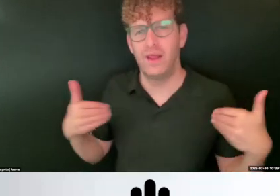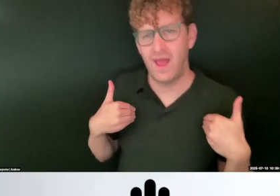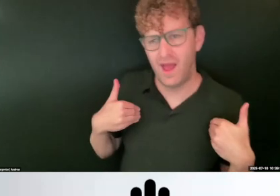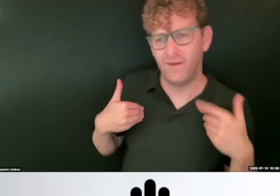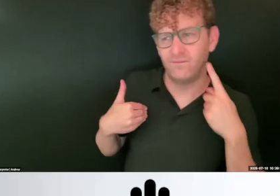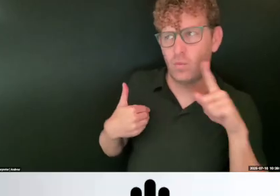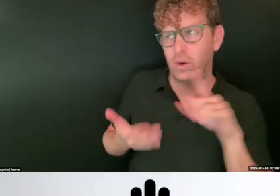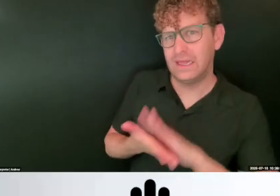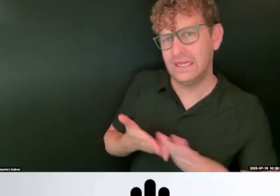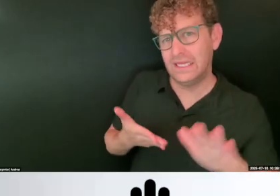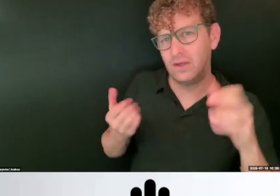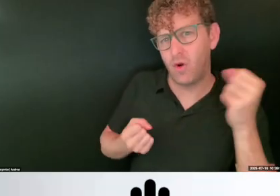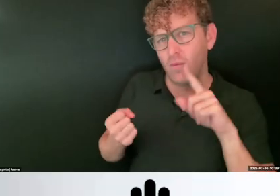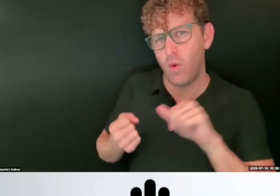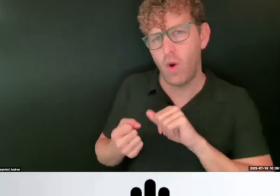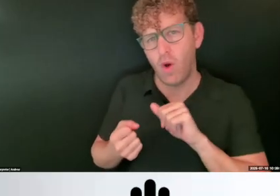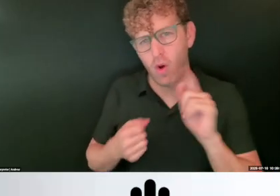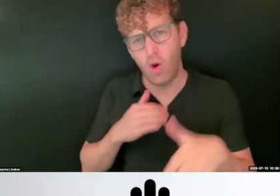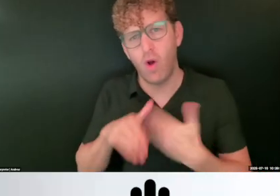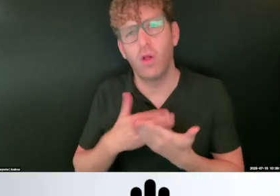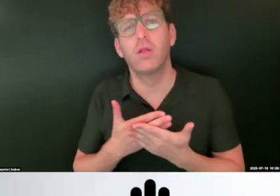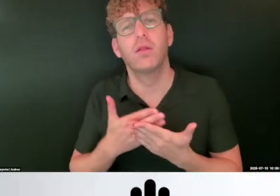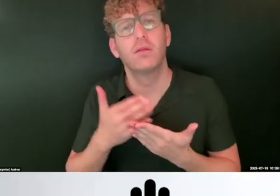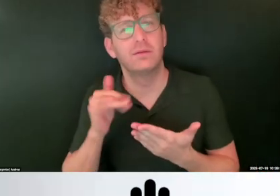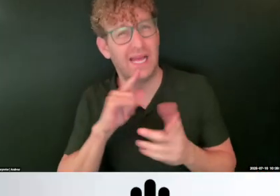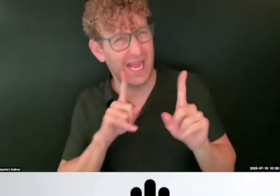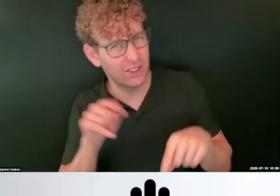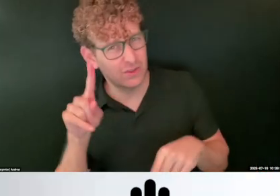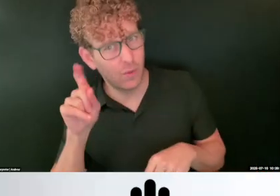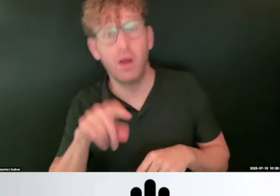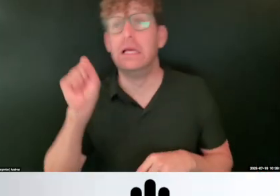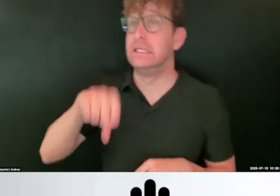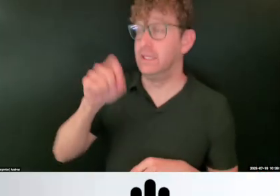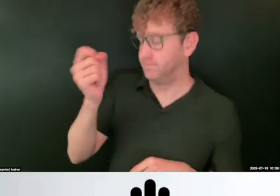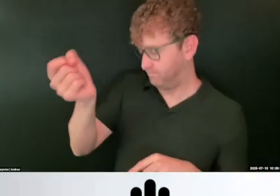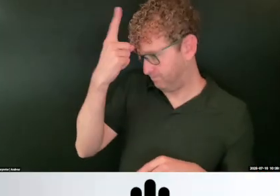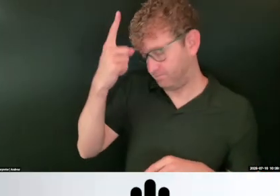question? Gotcha. That's really helpful. And so